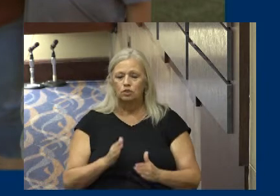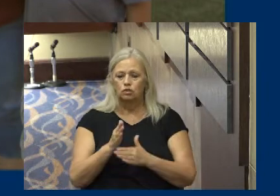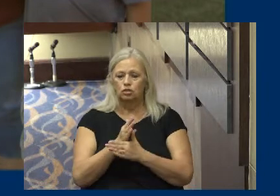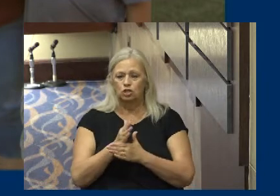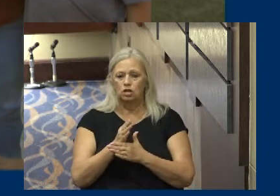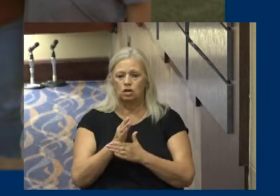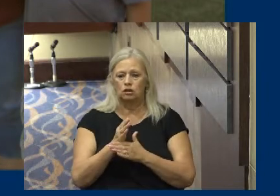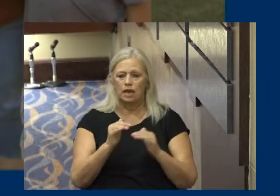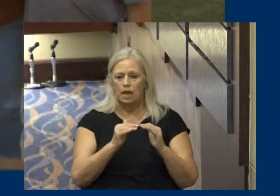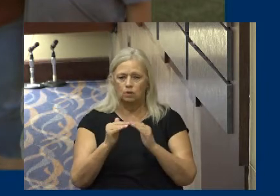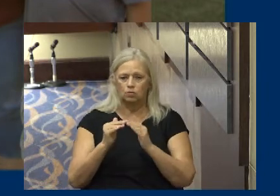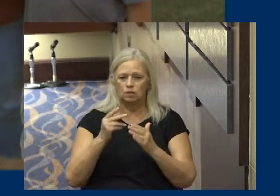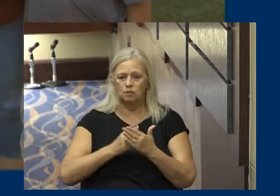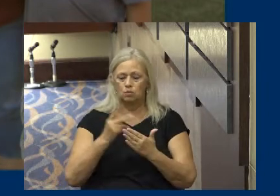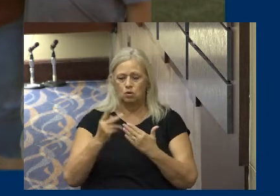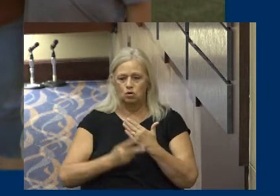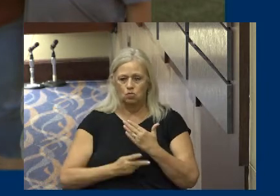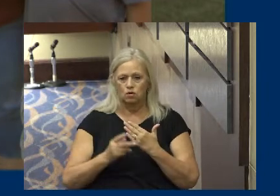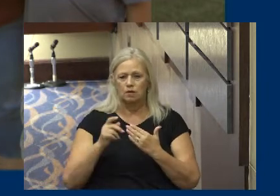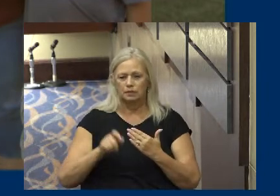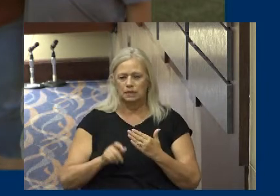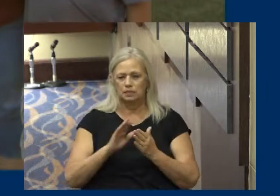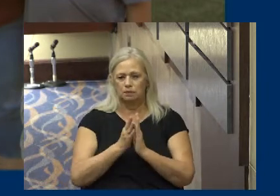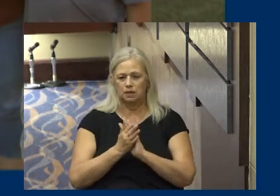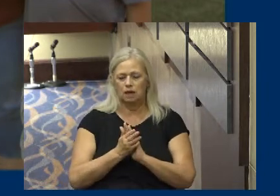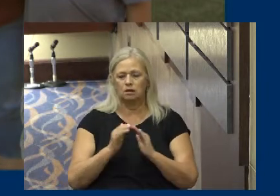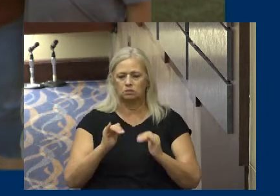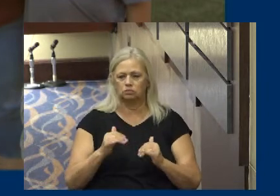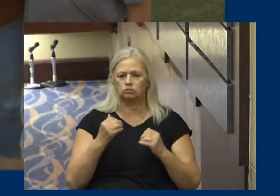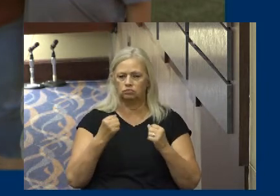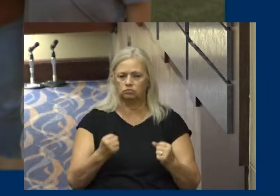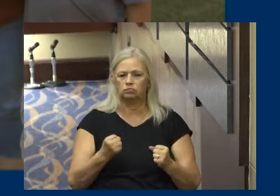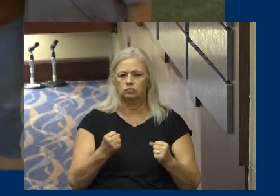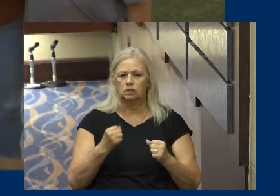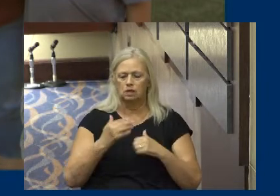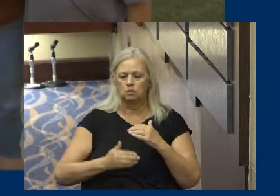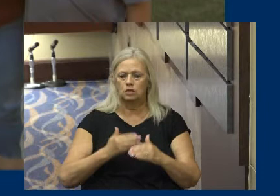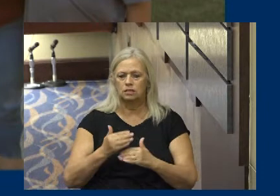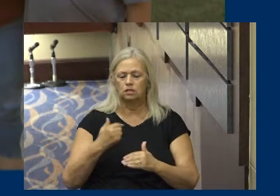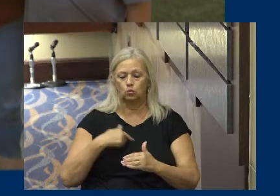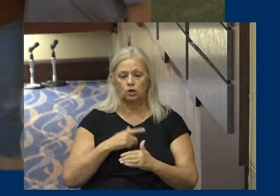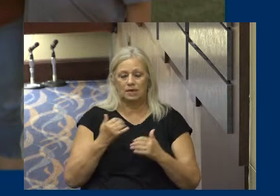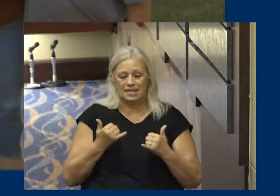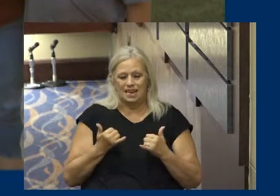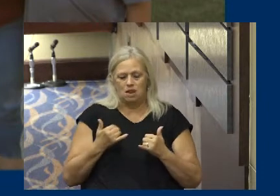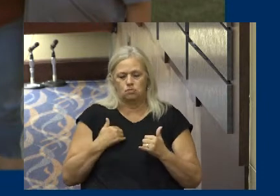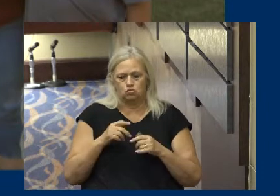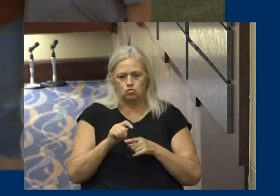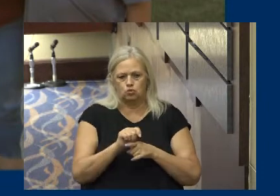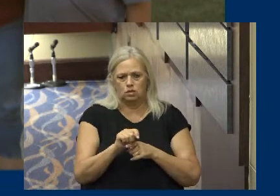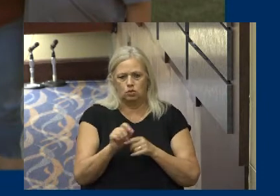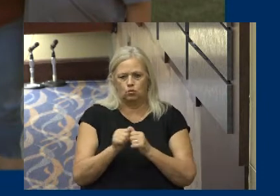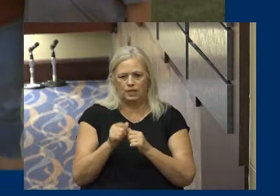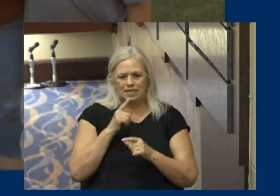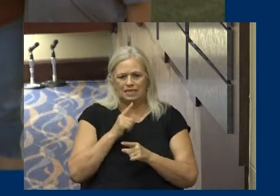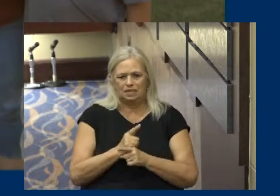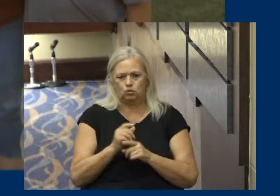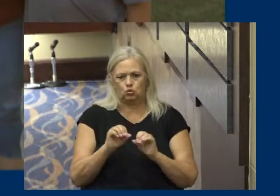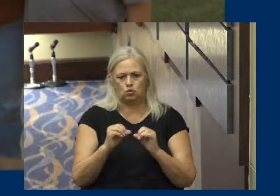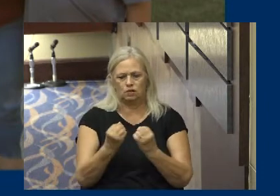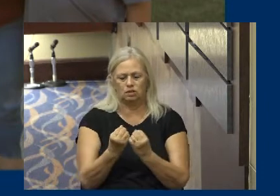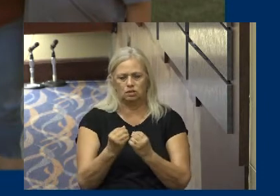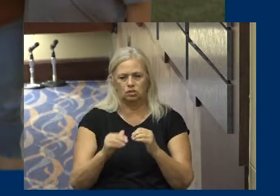program needs to be a strong part of that process. We're going through a training right now with our sister organization up in